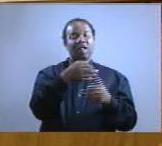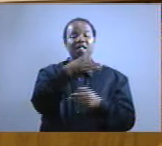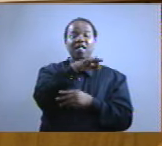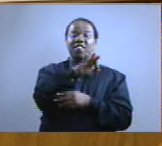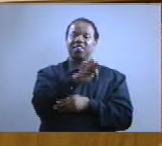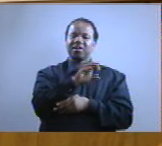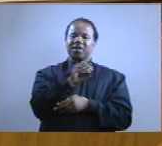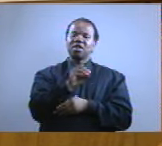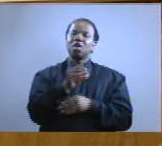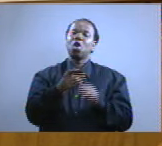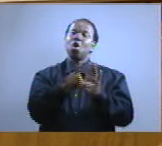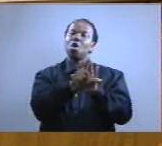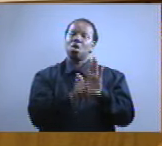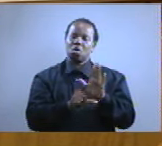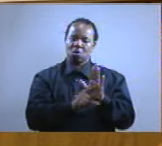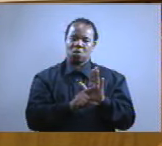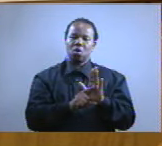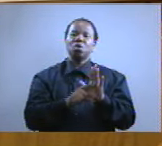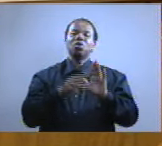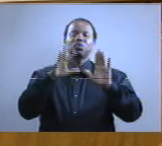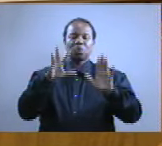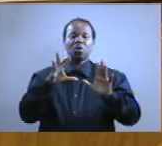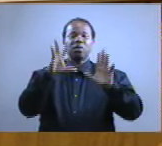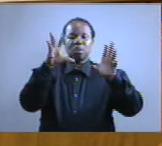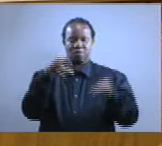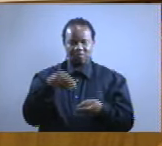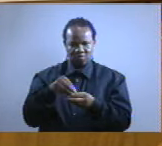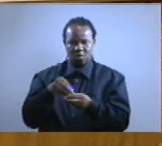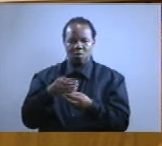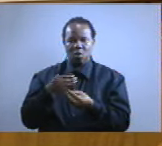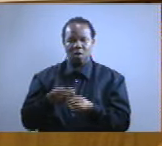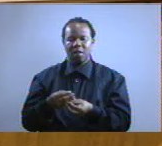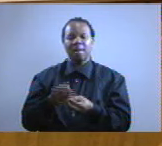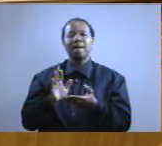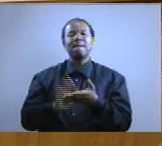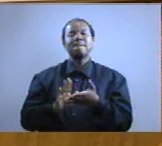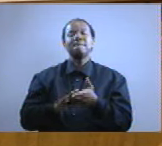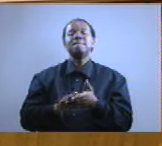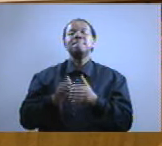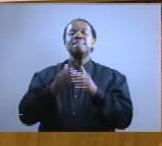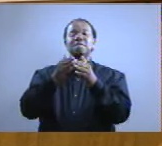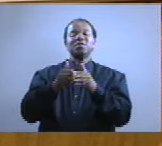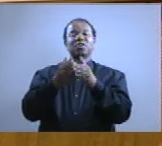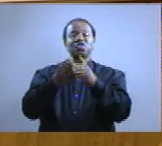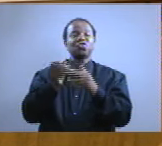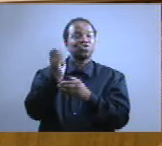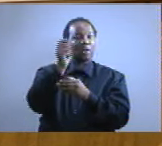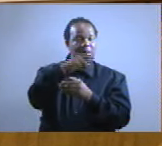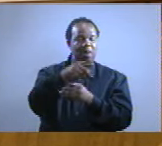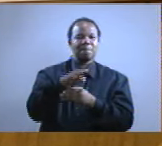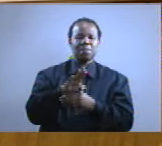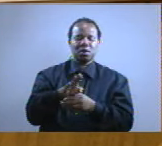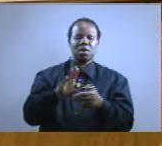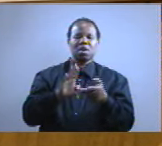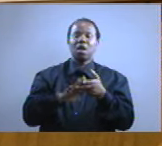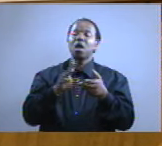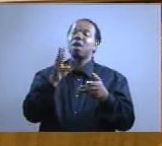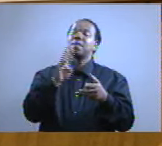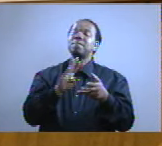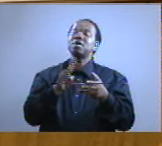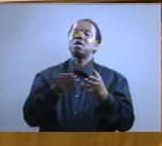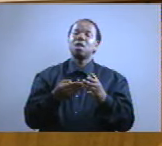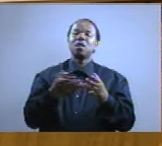which form part of this package of legislative measures are the Merchant Shipping Administration Bill and two bills introduced by the Minister